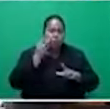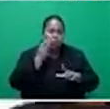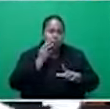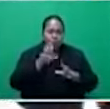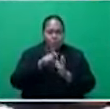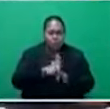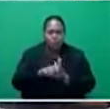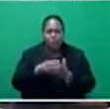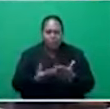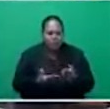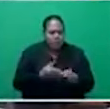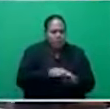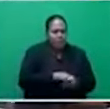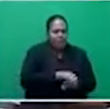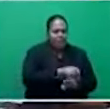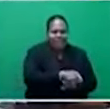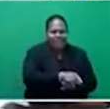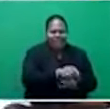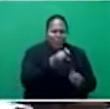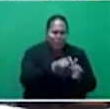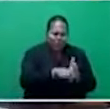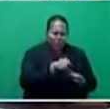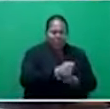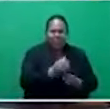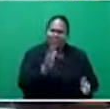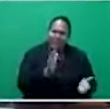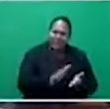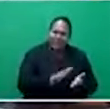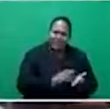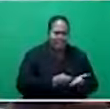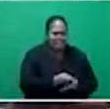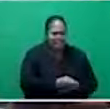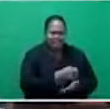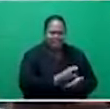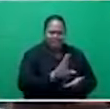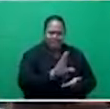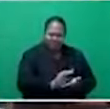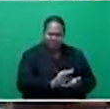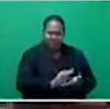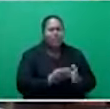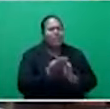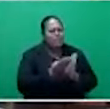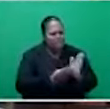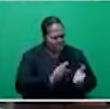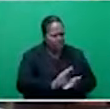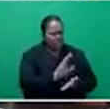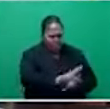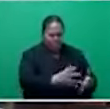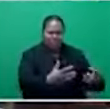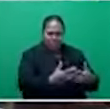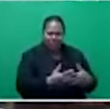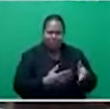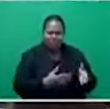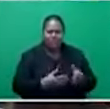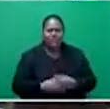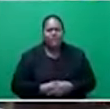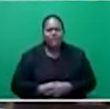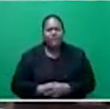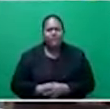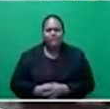cost to the government has been reduced. Therefore, the $8 million allocated in the budget is sufficient. It's like if Honourable Rasova decides to